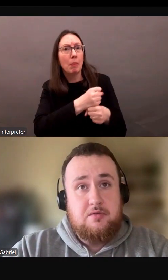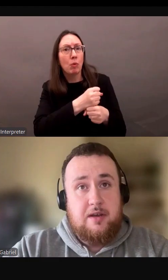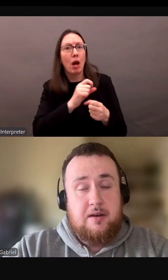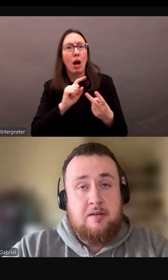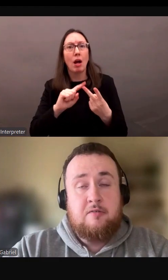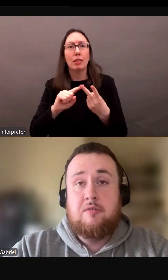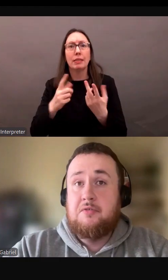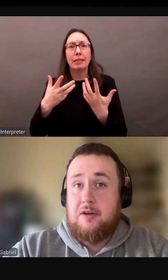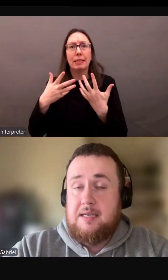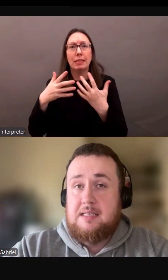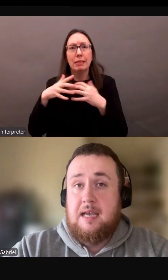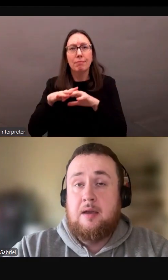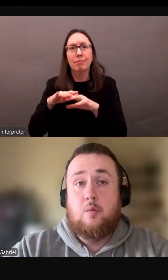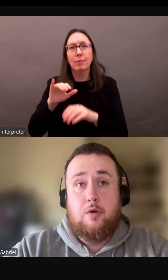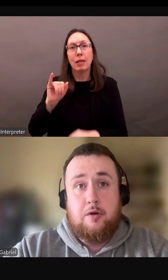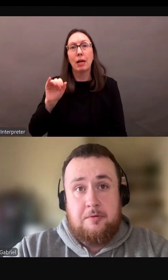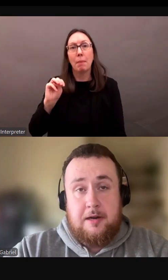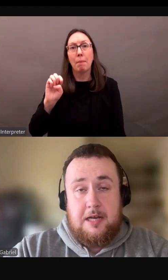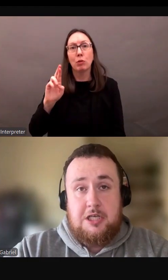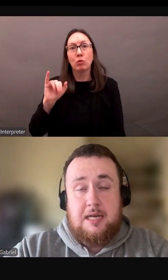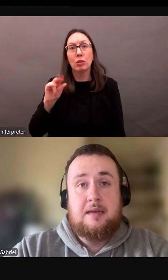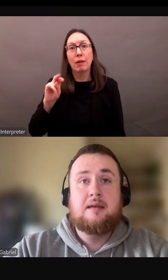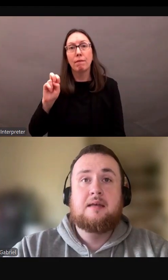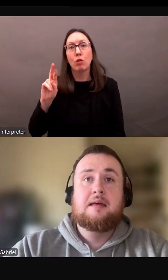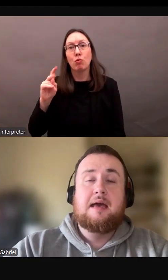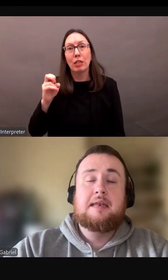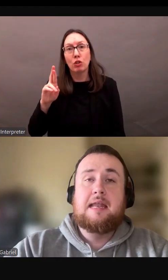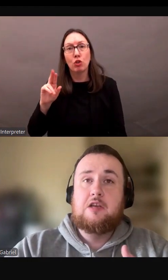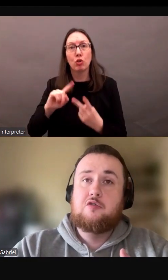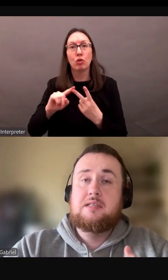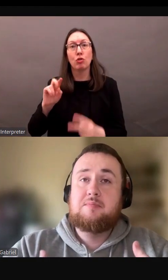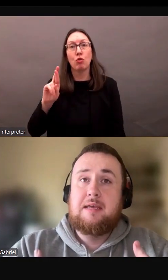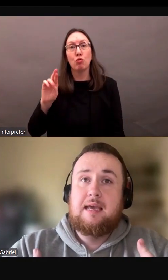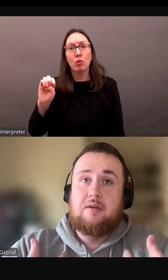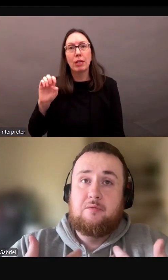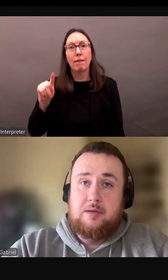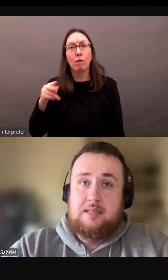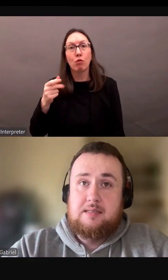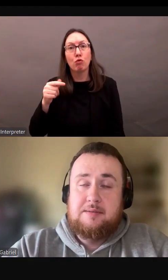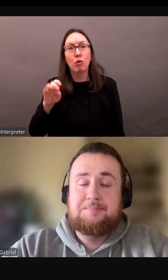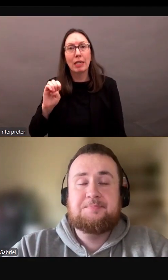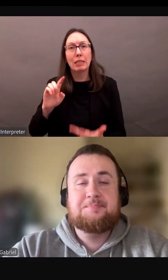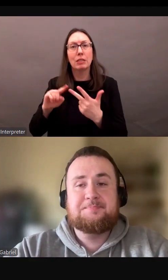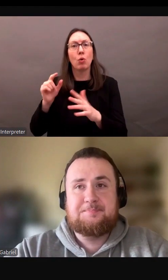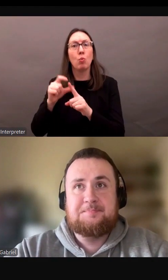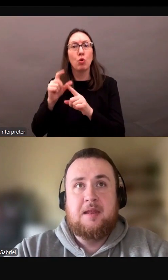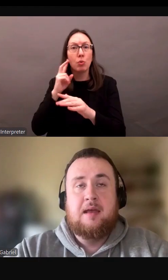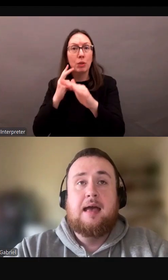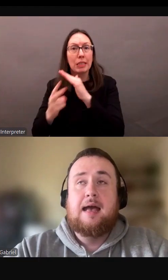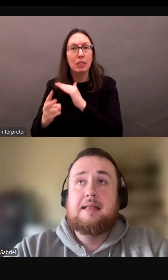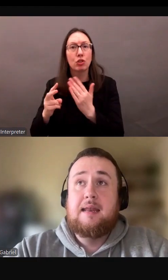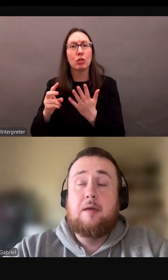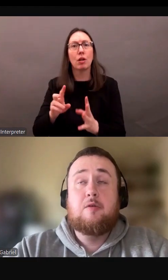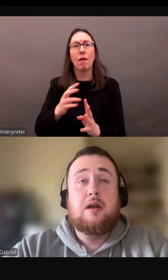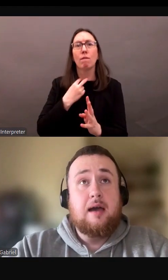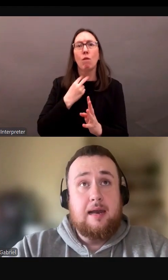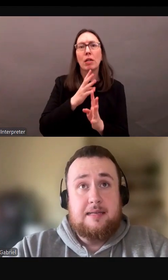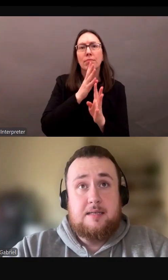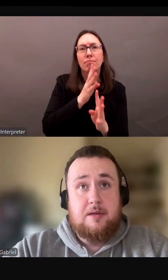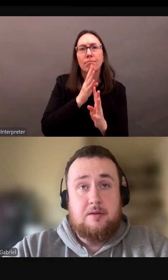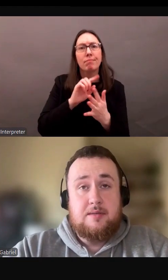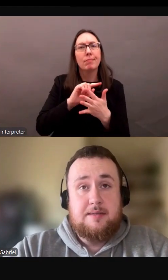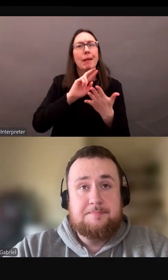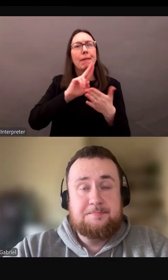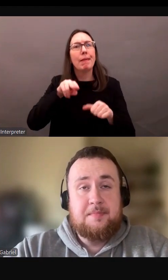immersive reader, rephrasing, word prediction, and natural speaking of voices. And today we're going to highlight